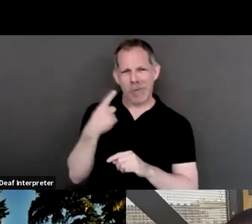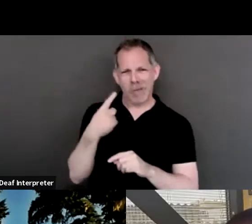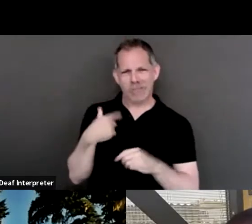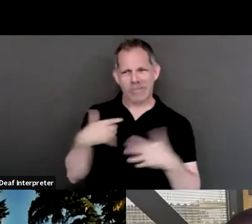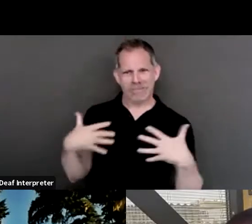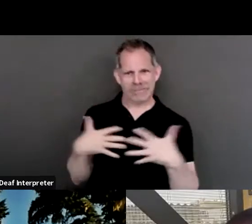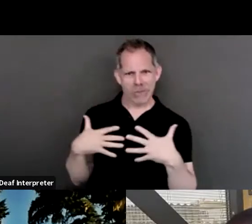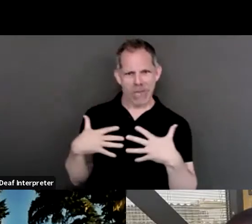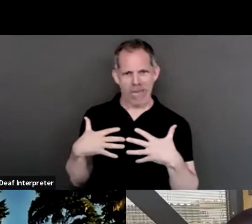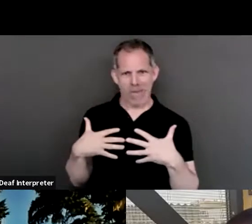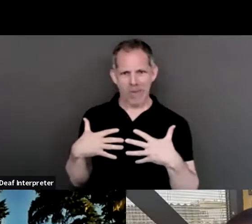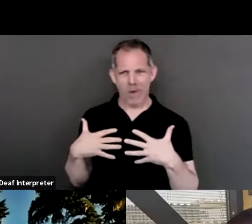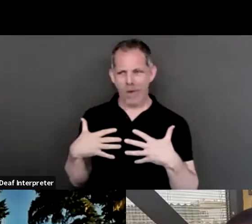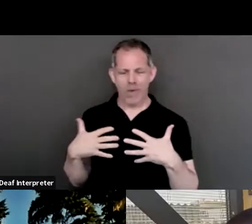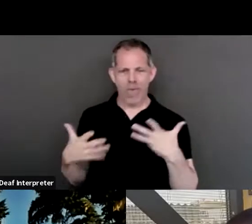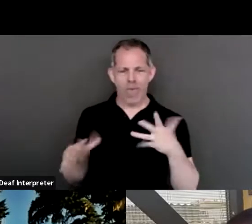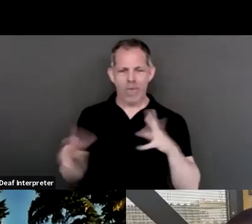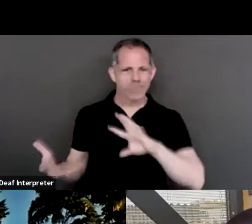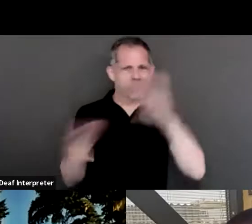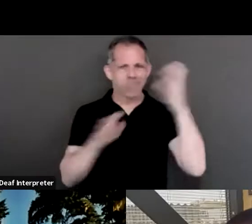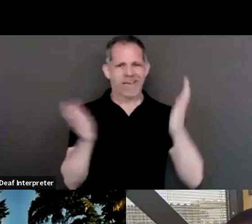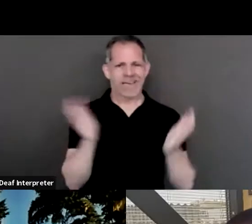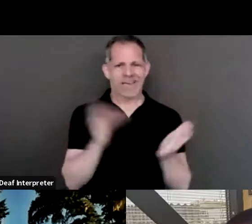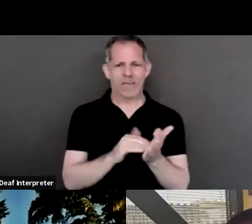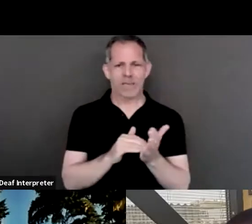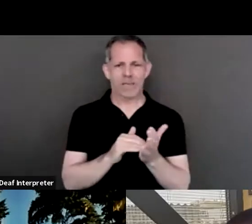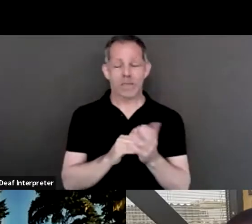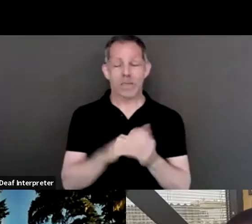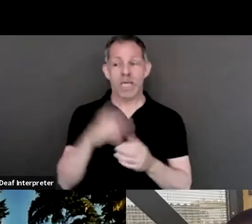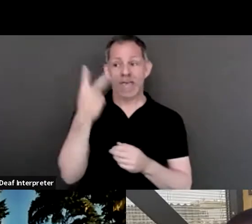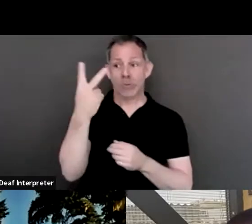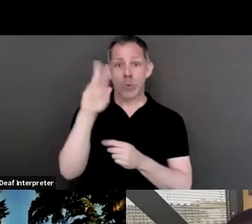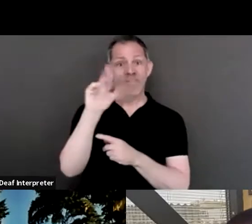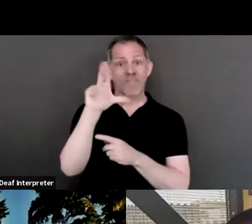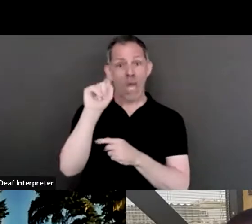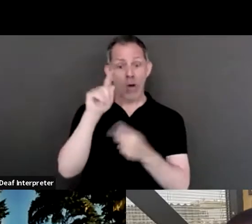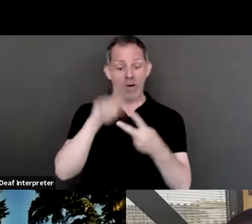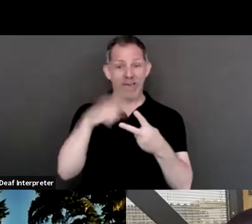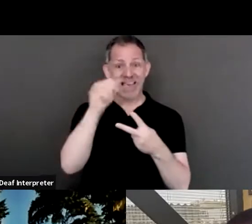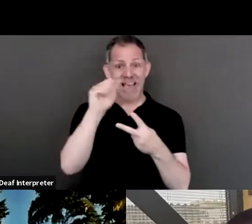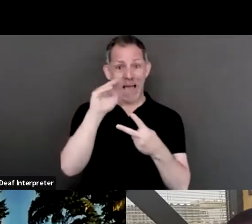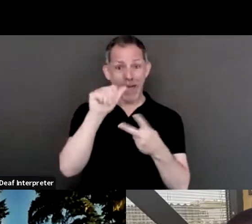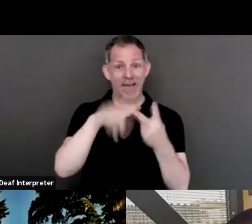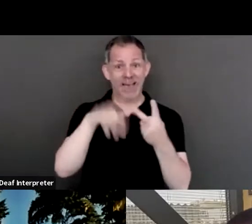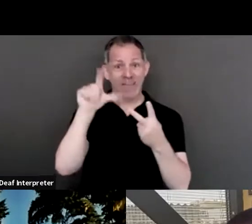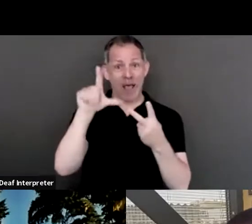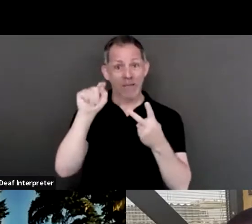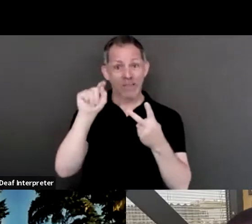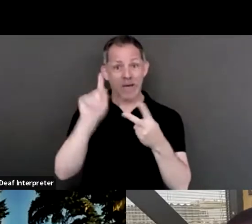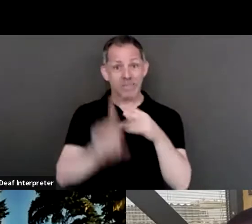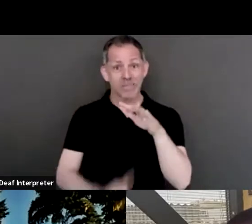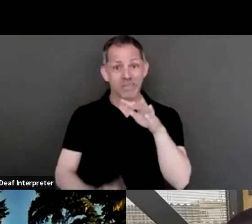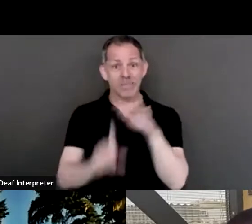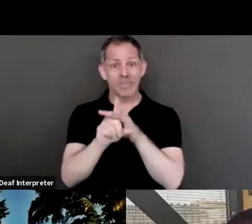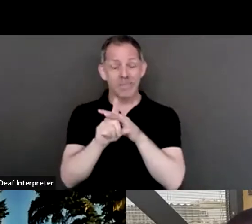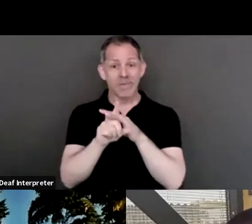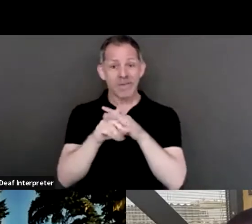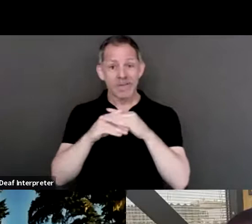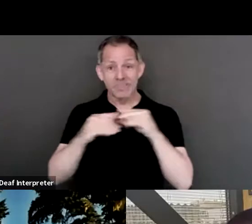variant or the two variants combined with, you know, just too much exercise of liberty by unvaccinated